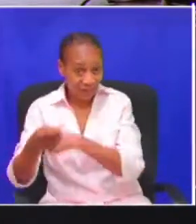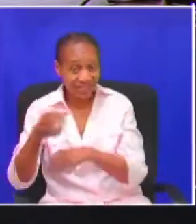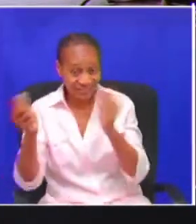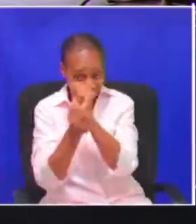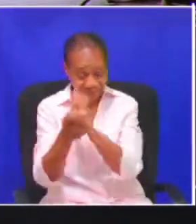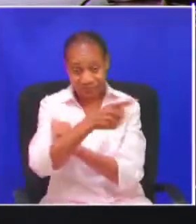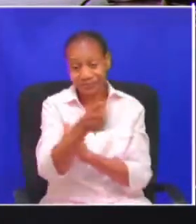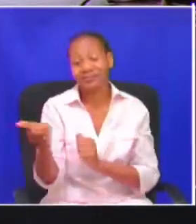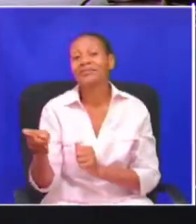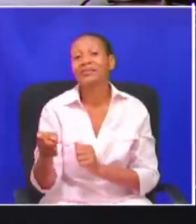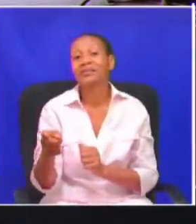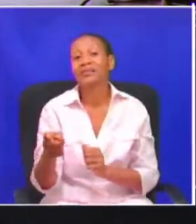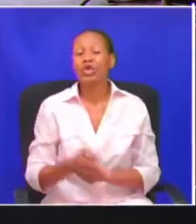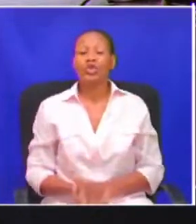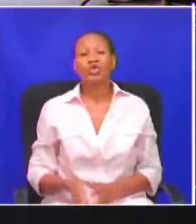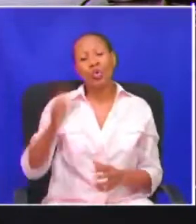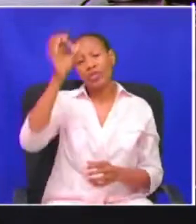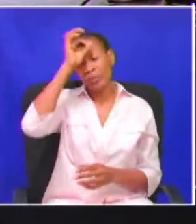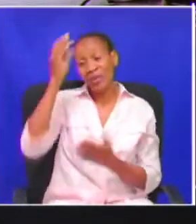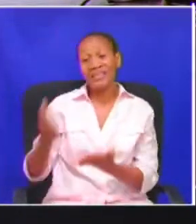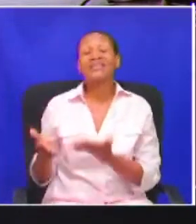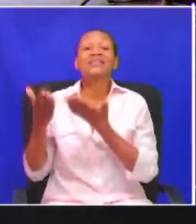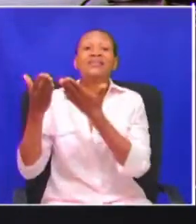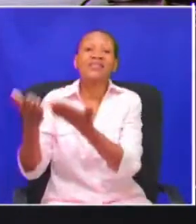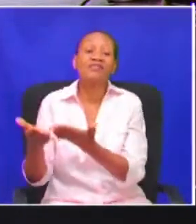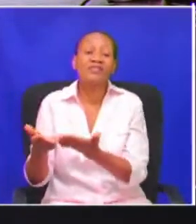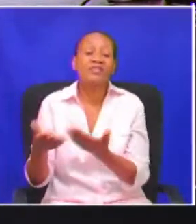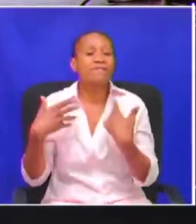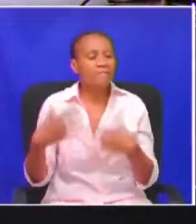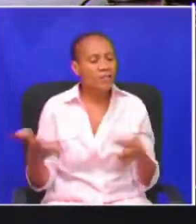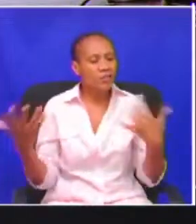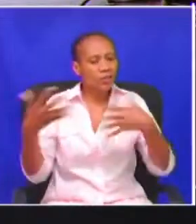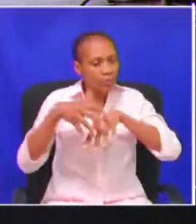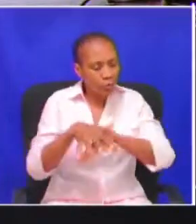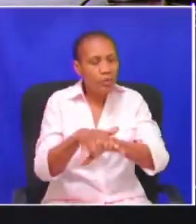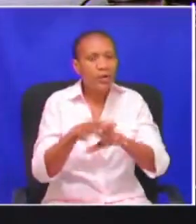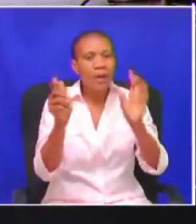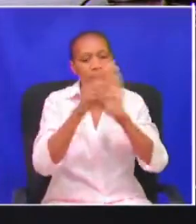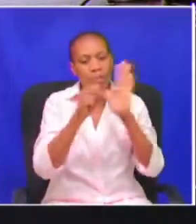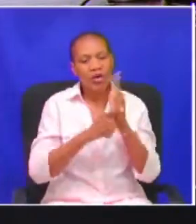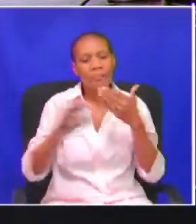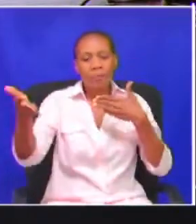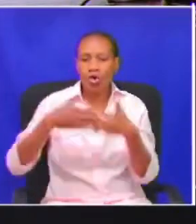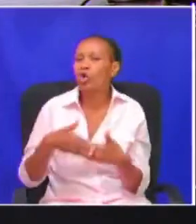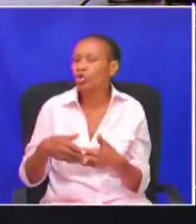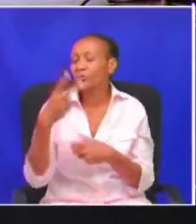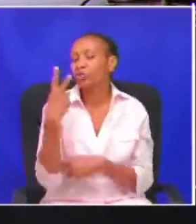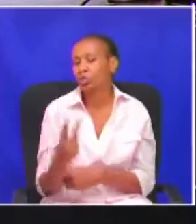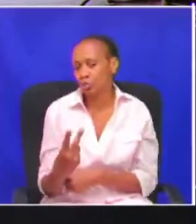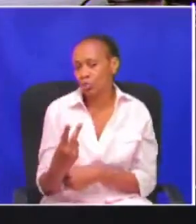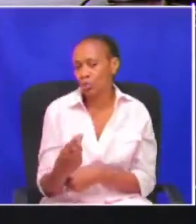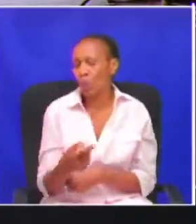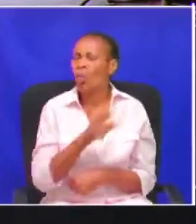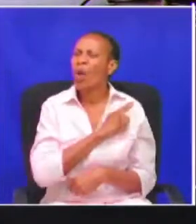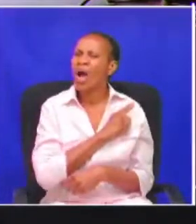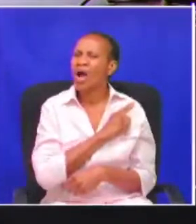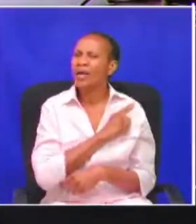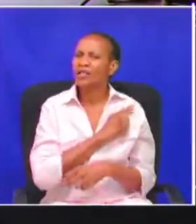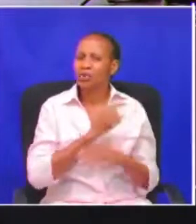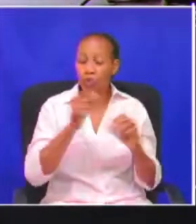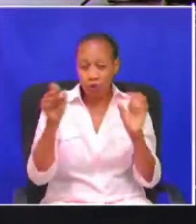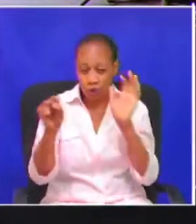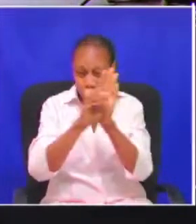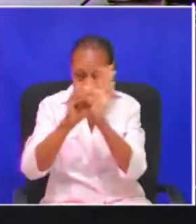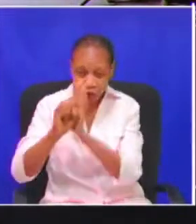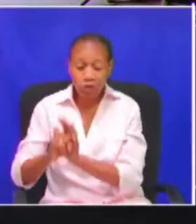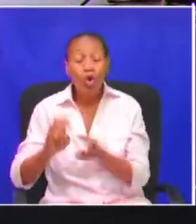the South African Police Service implemented Operation Lockdown 2 to stabilize gang-affected